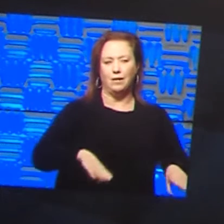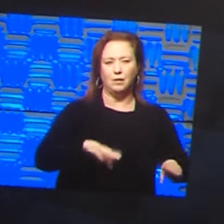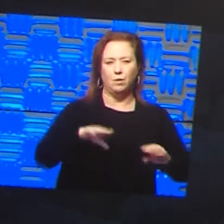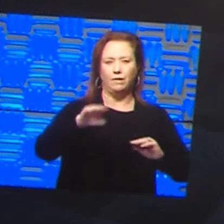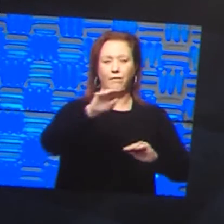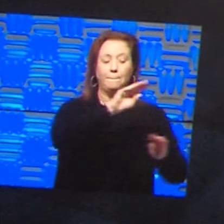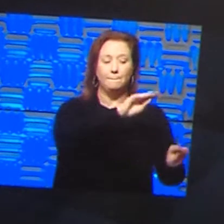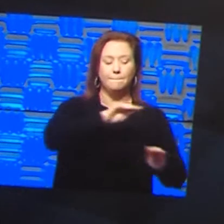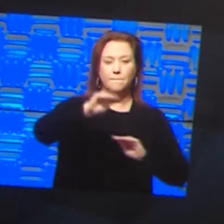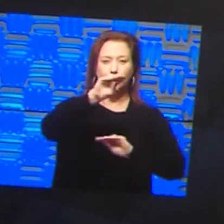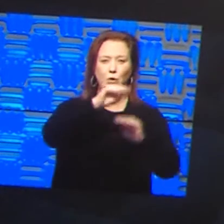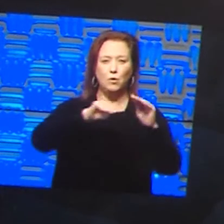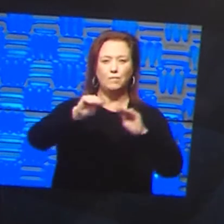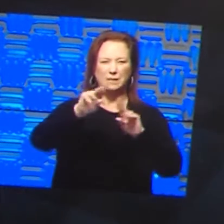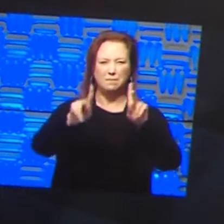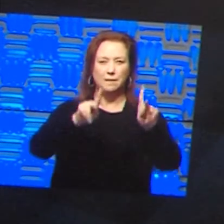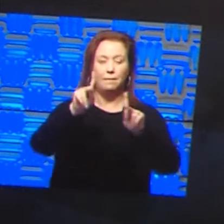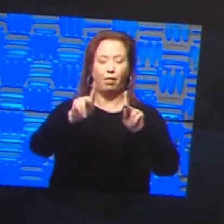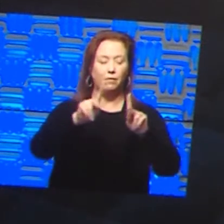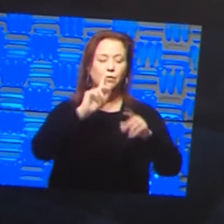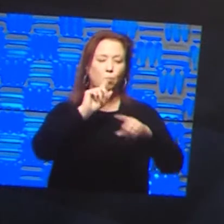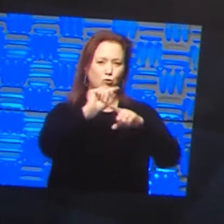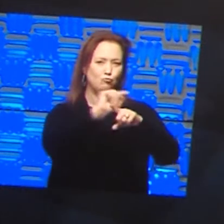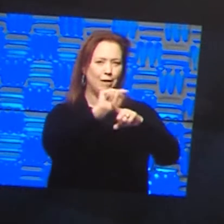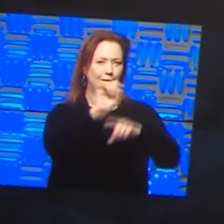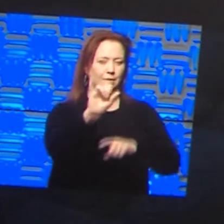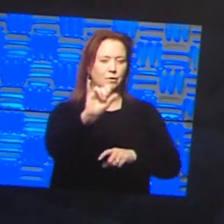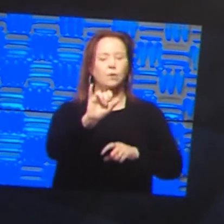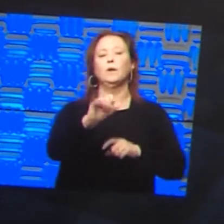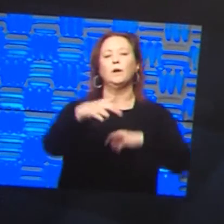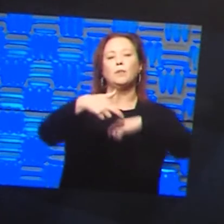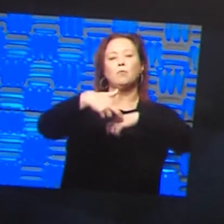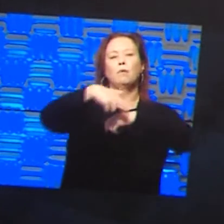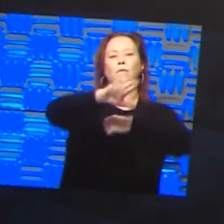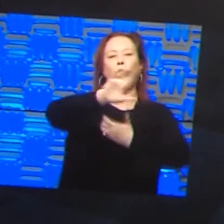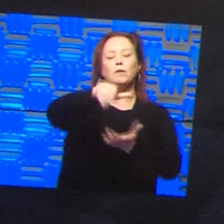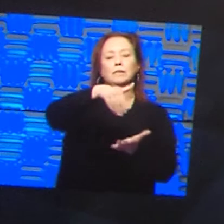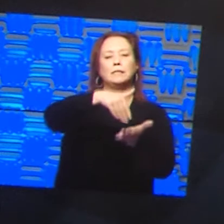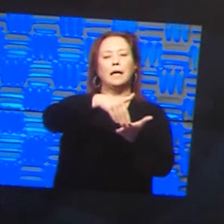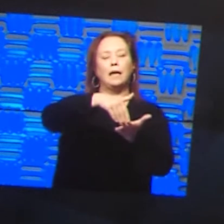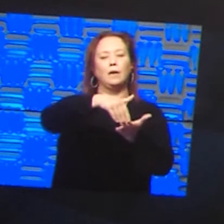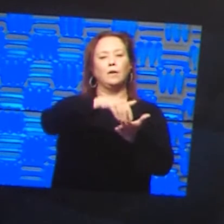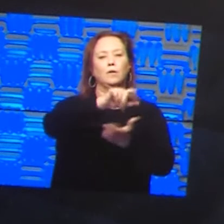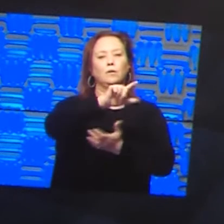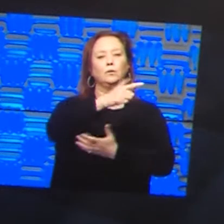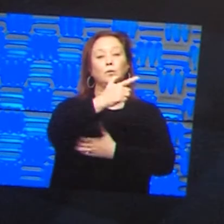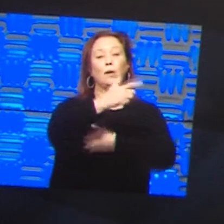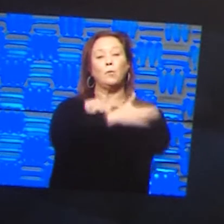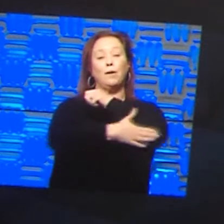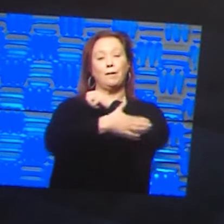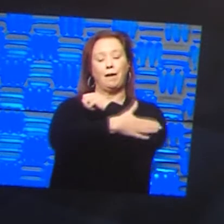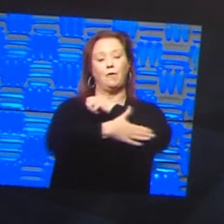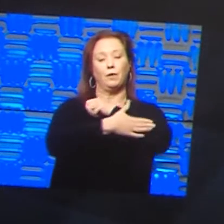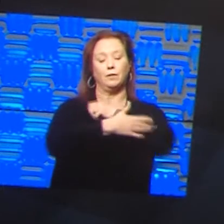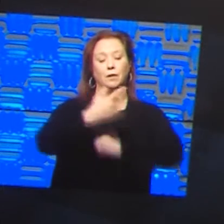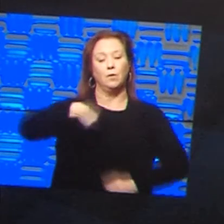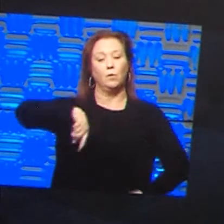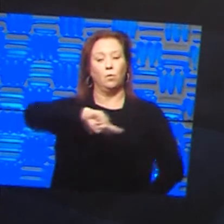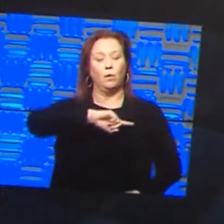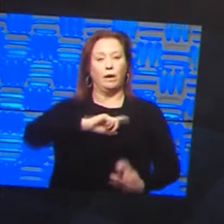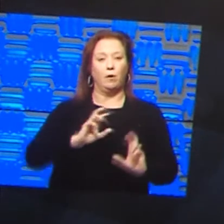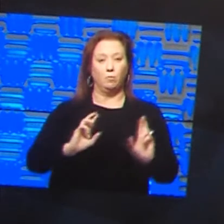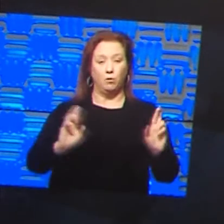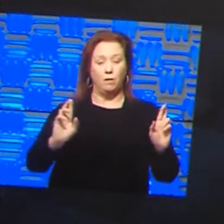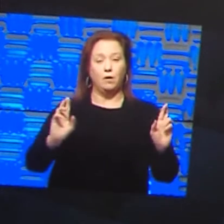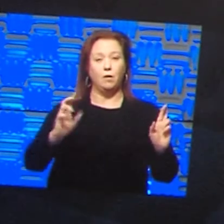And then we currently are treating two positive patients here at Hayes Medical Center. They're in a unit all